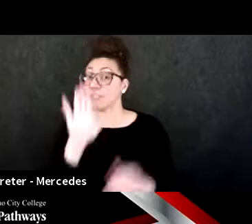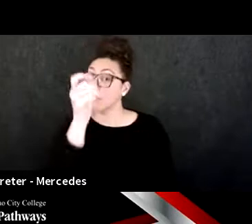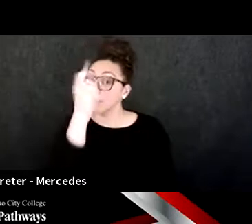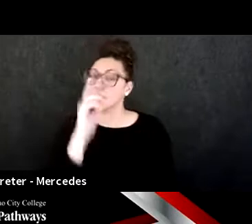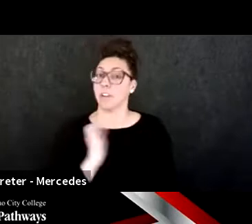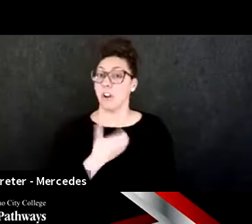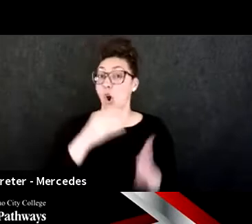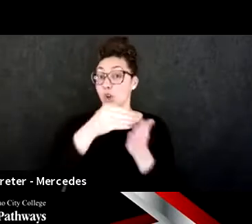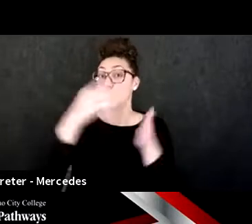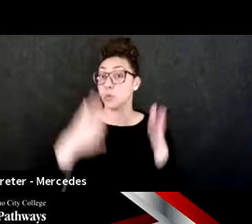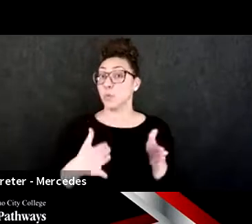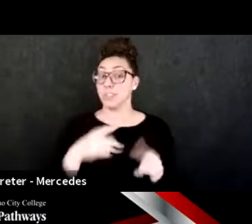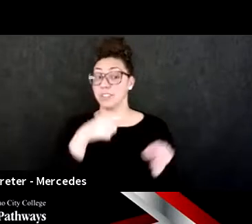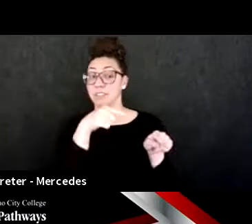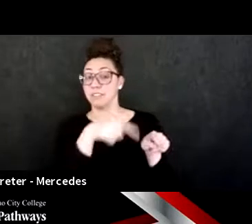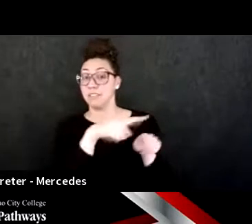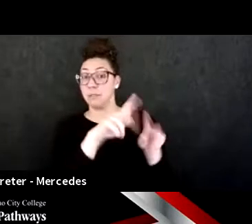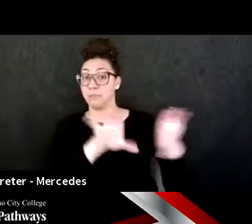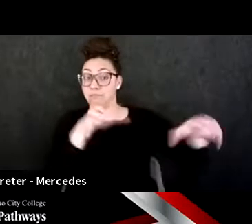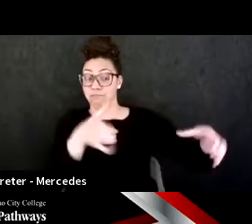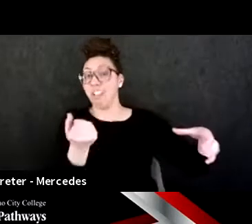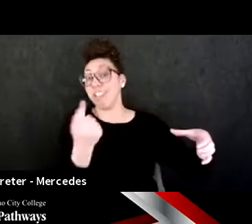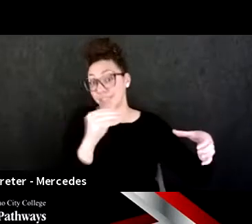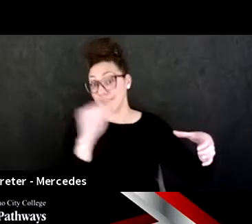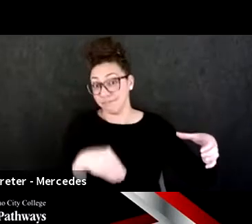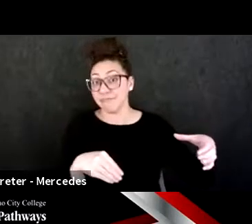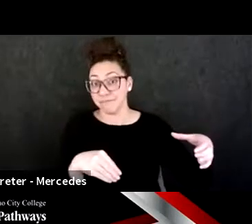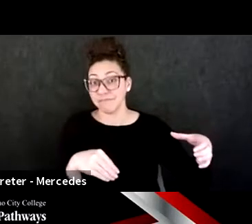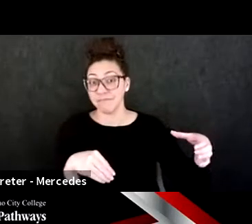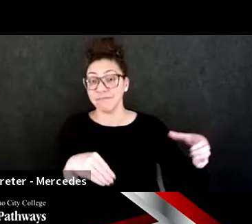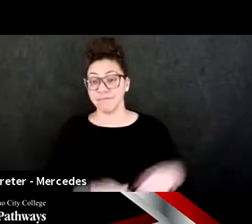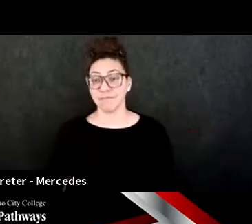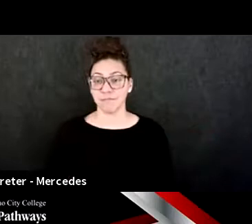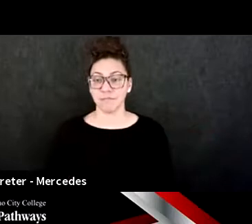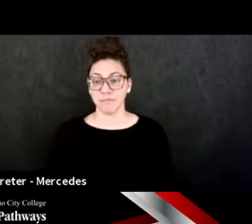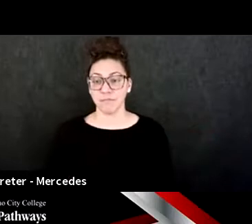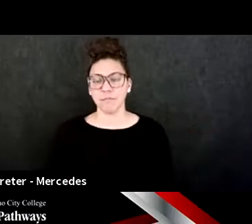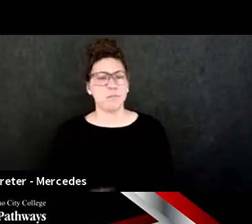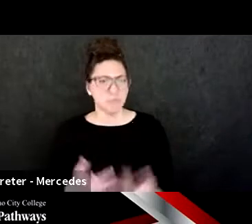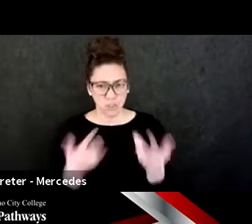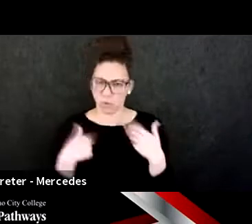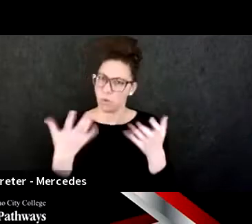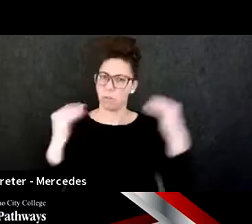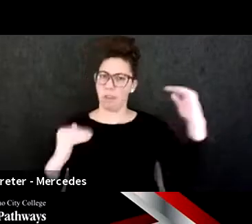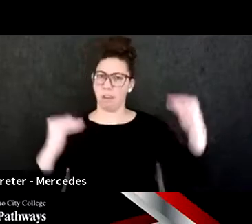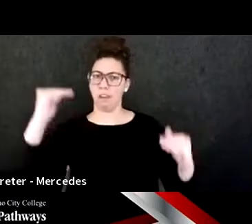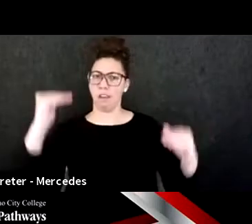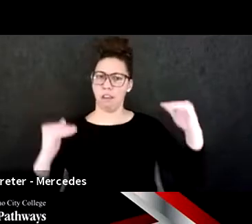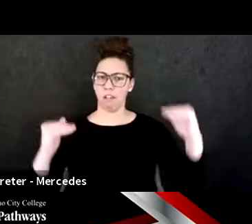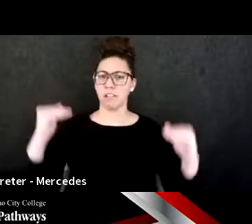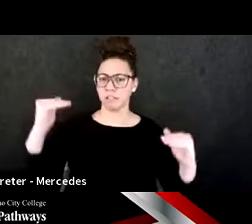about 11% of the population. So, so we kind of want to, you know, balance that out so that